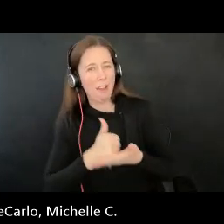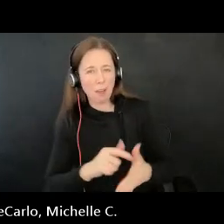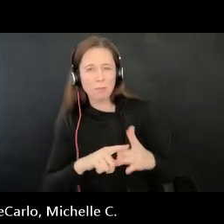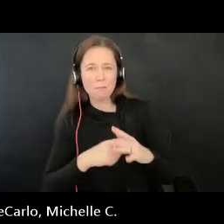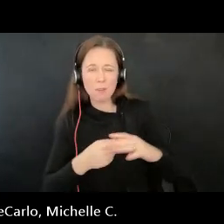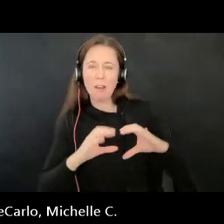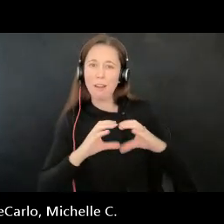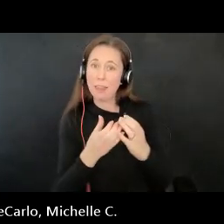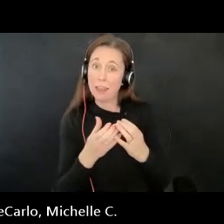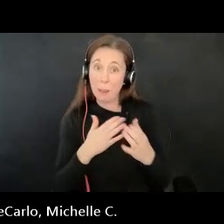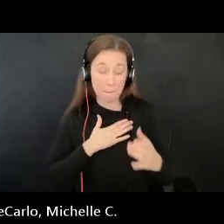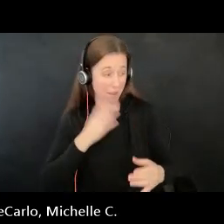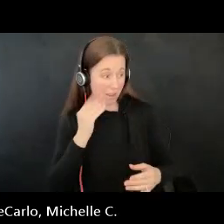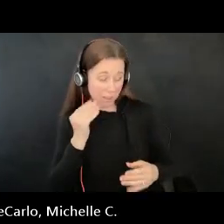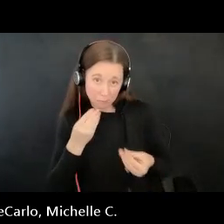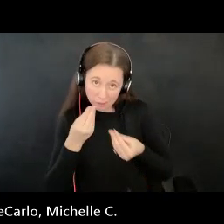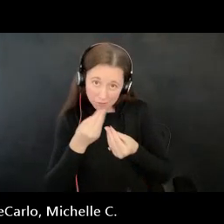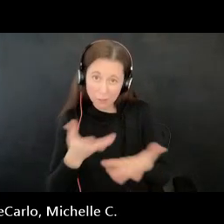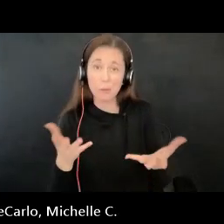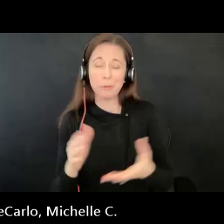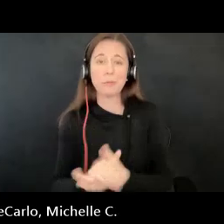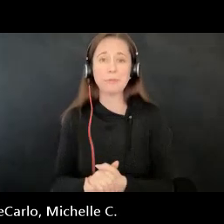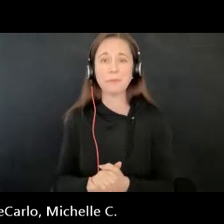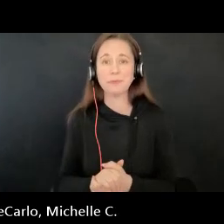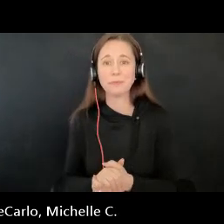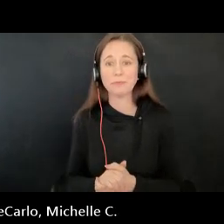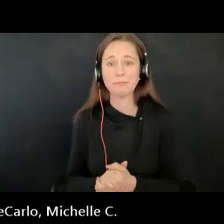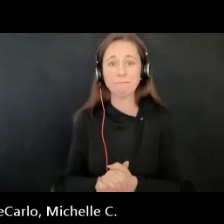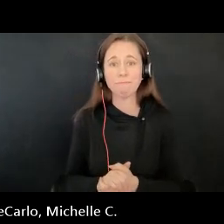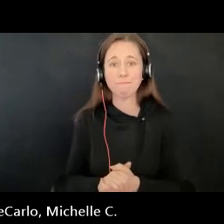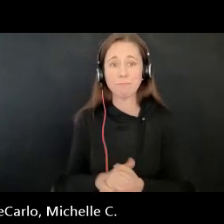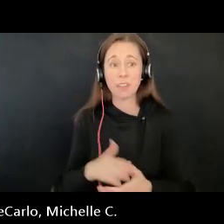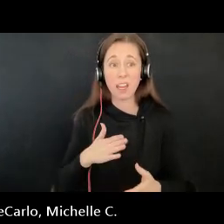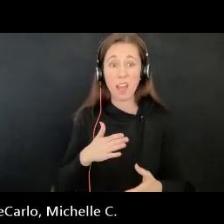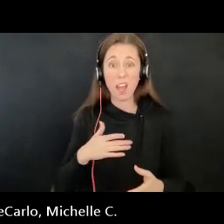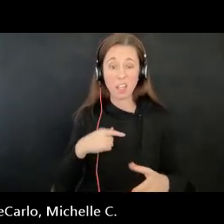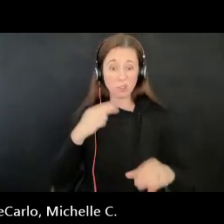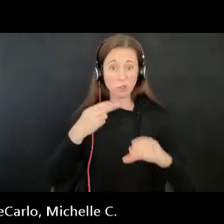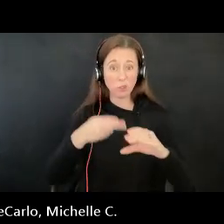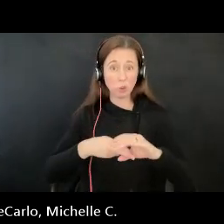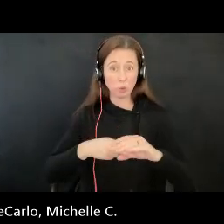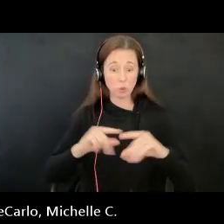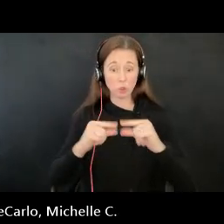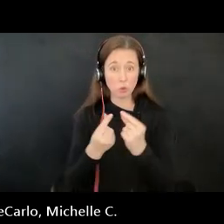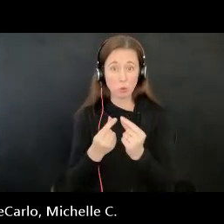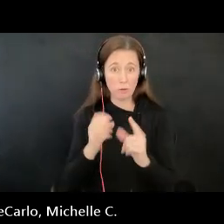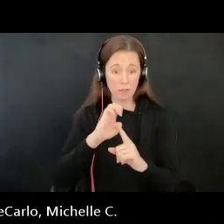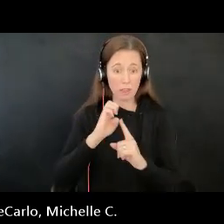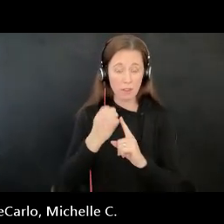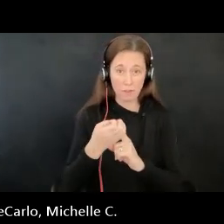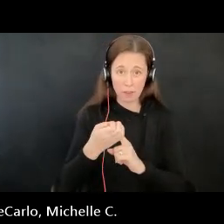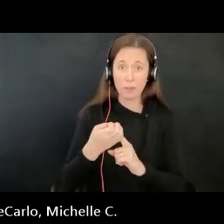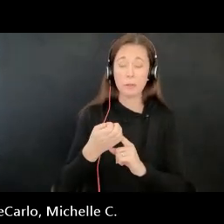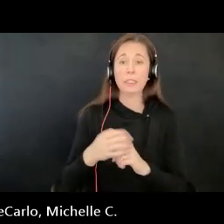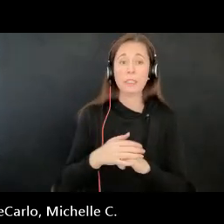own student experiences. I was also a member of a student environmentalism group. There,